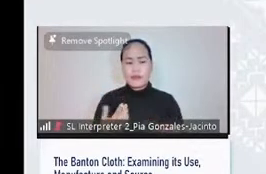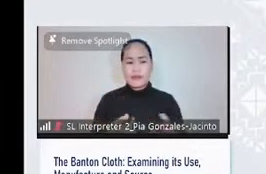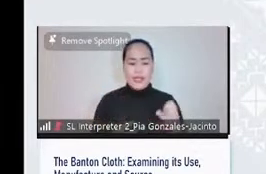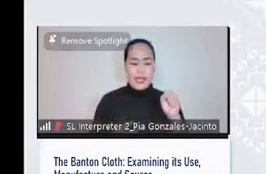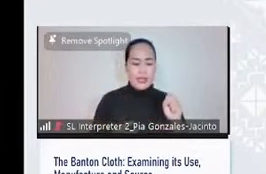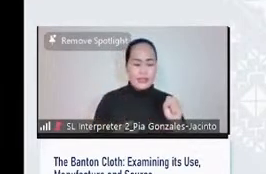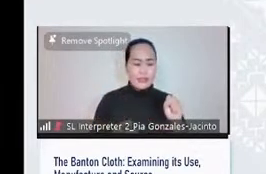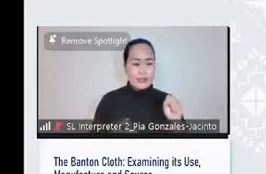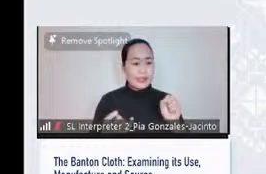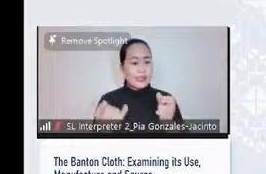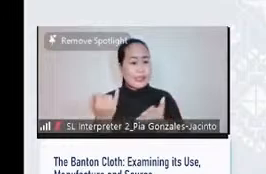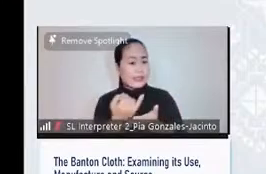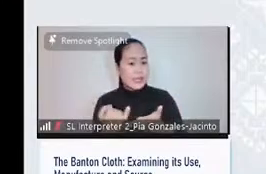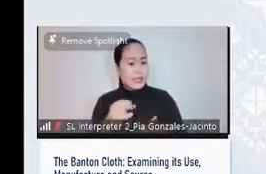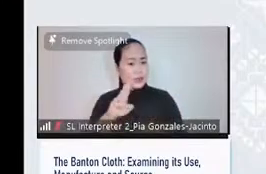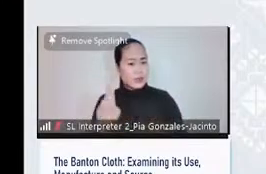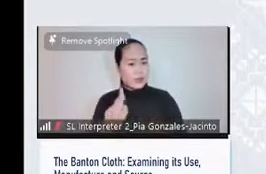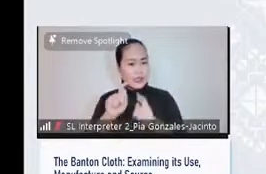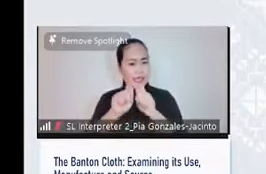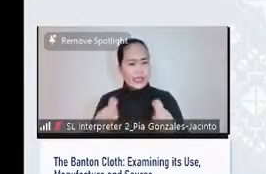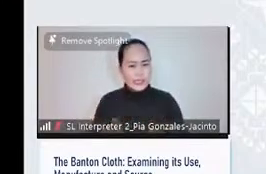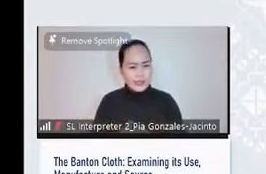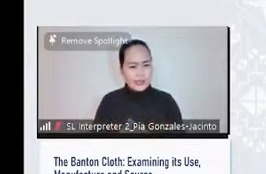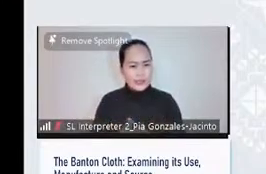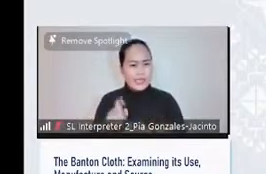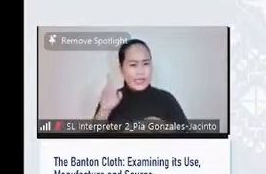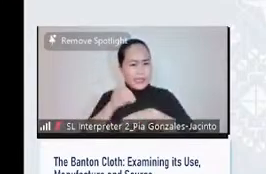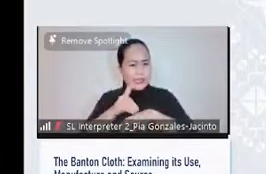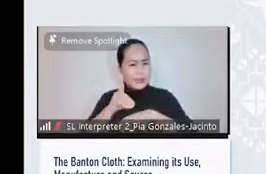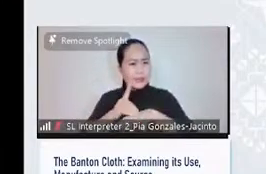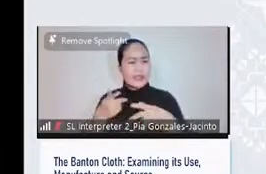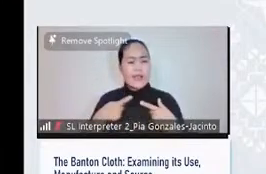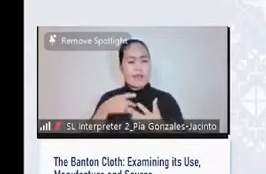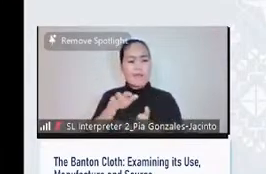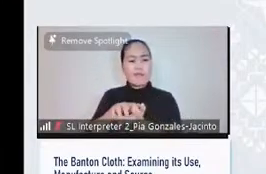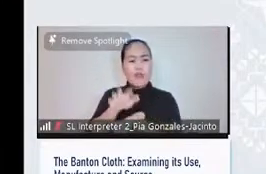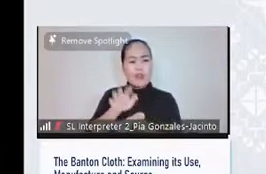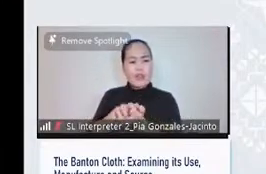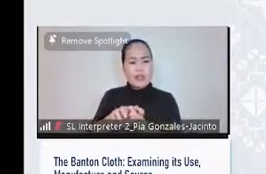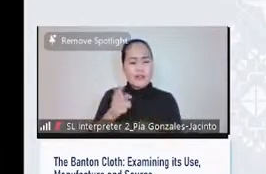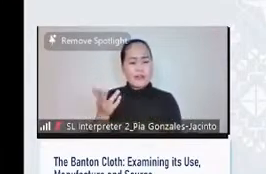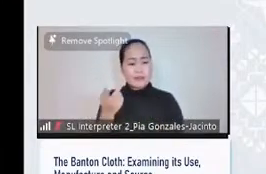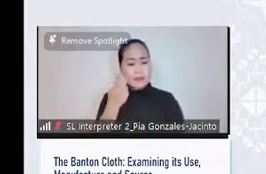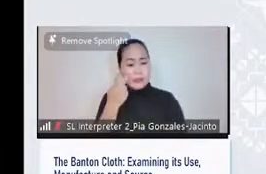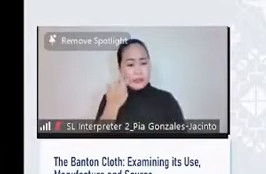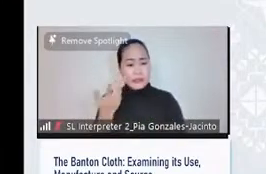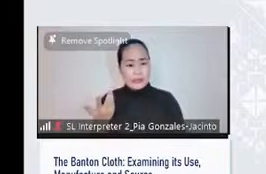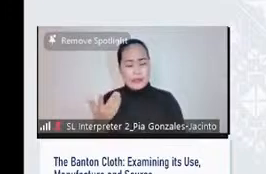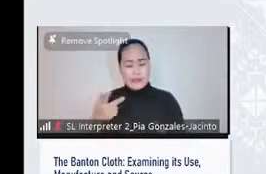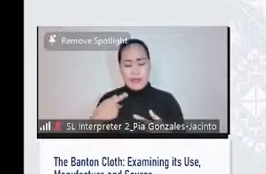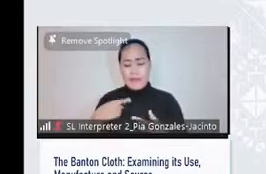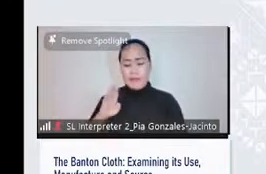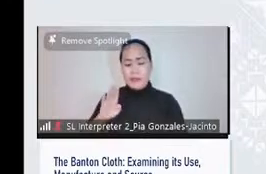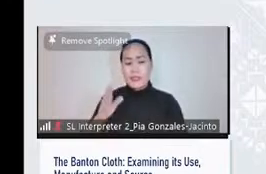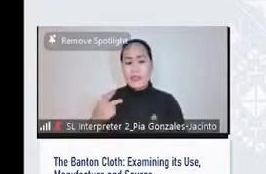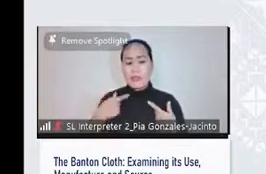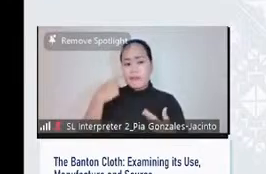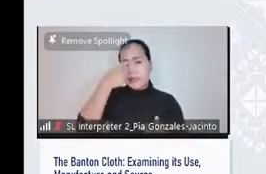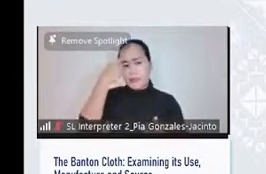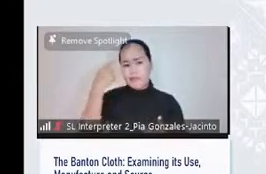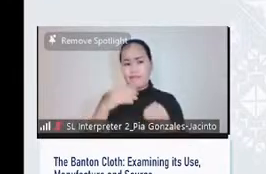of triangles and diamonds and stylized crocodile design noted on fragment B are also on the black bands. The designs